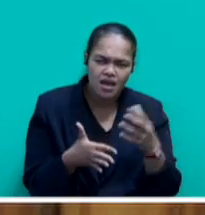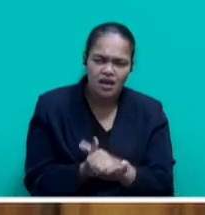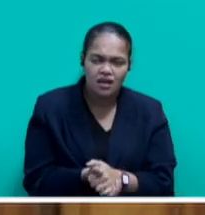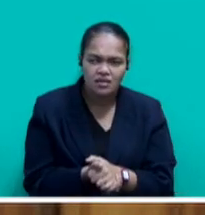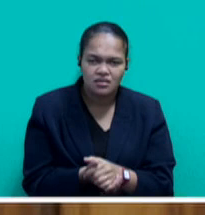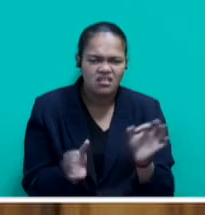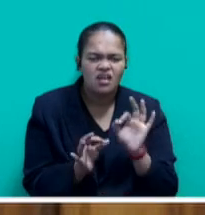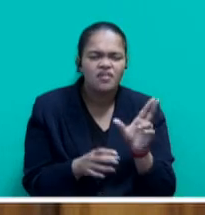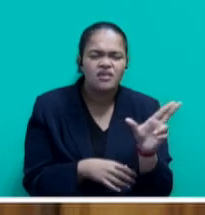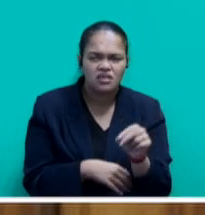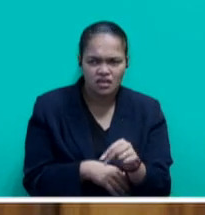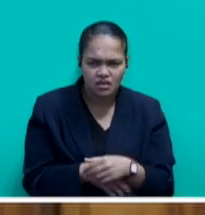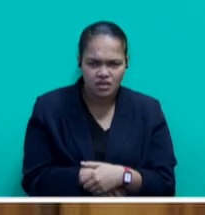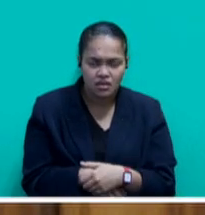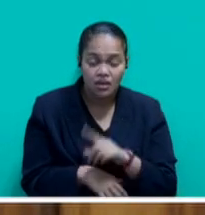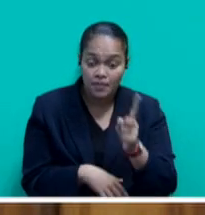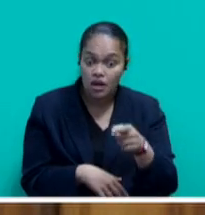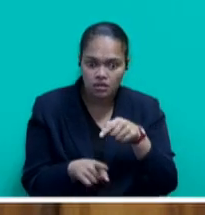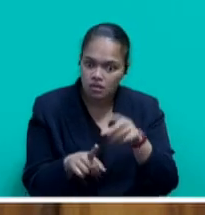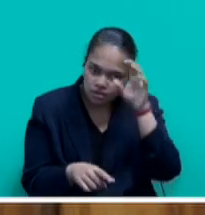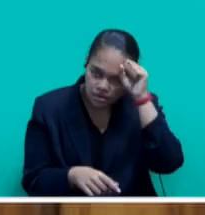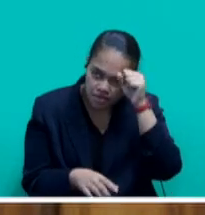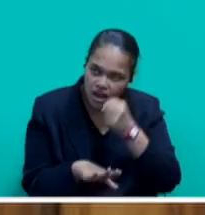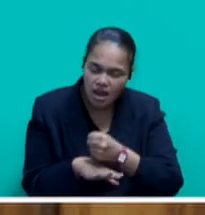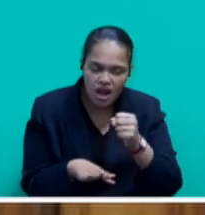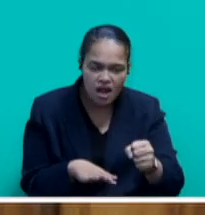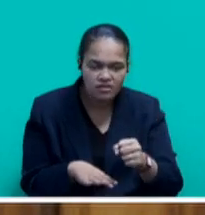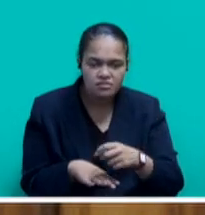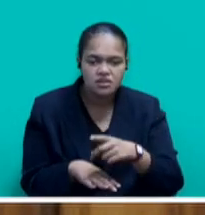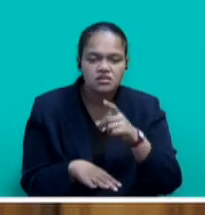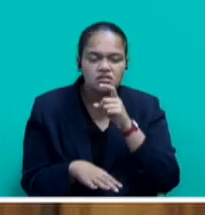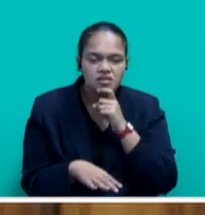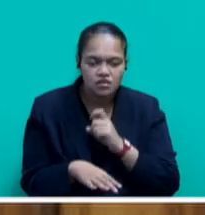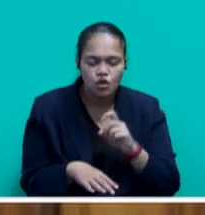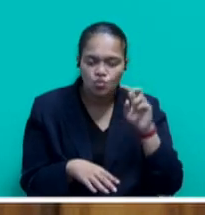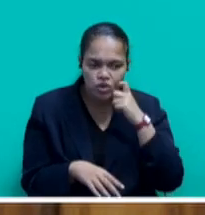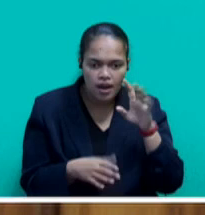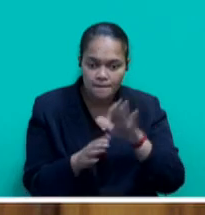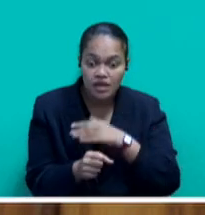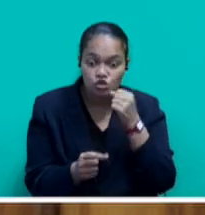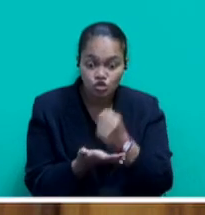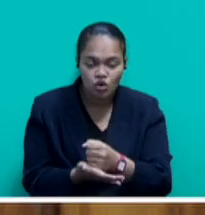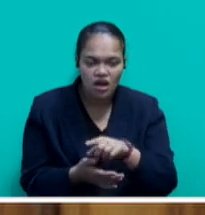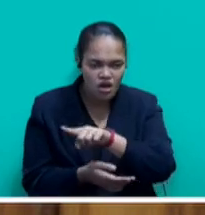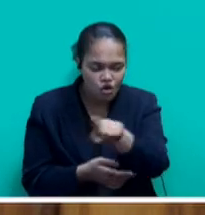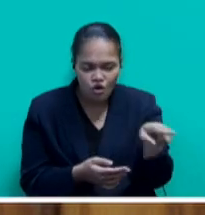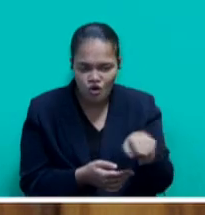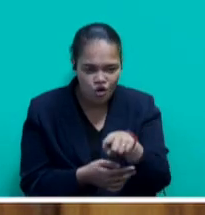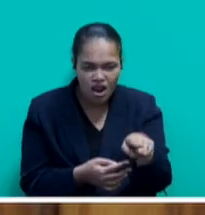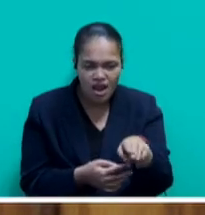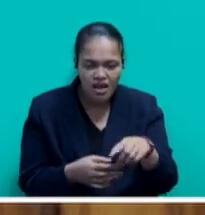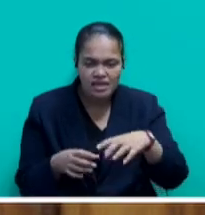the People's Coalition government promises to look into the plight of our Melanesian community and to ensure that the settlements they live in